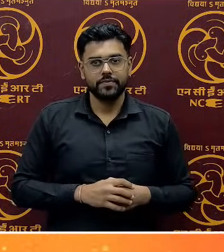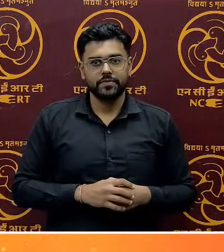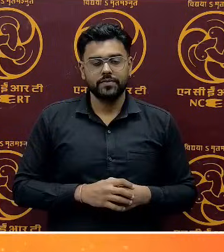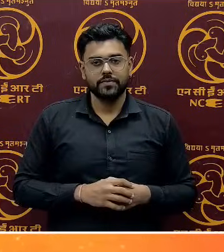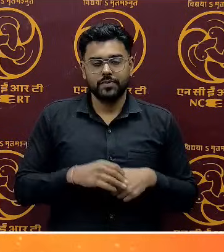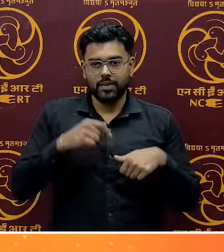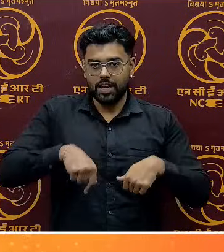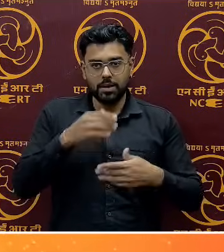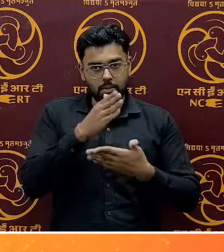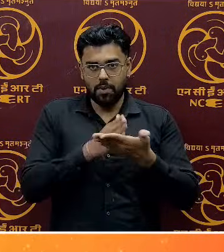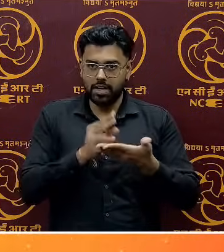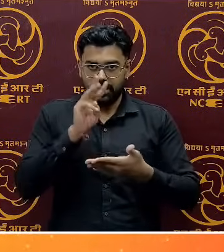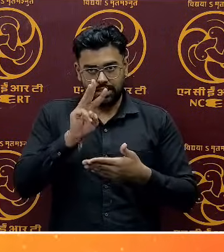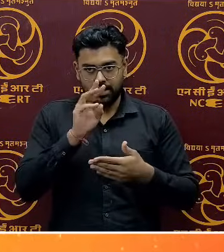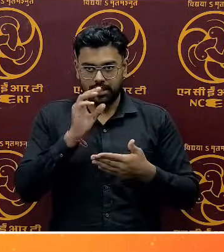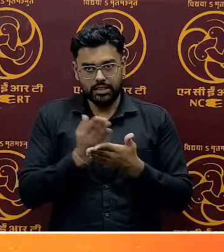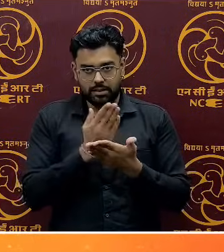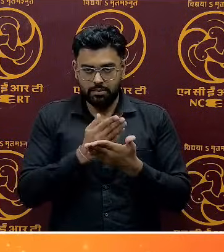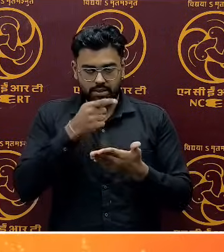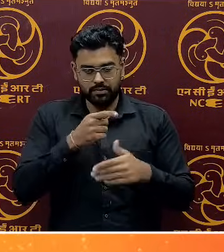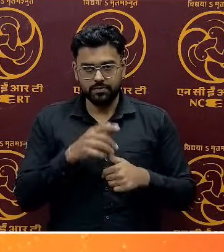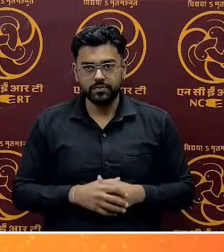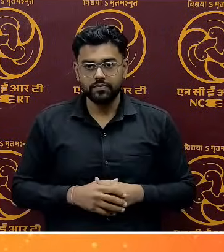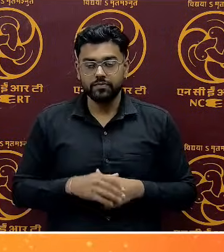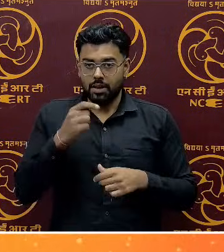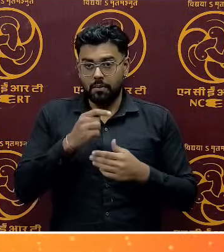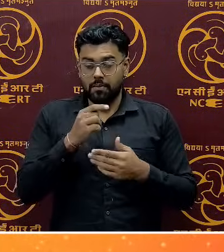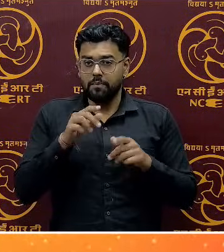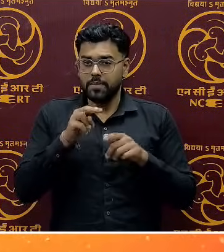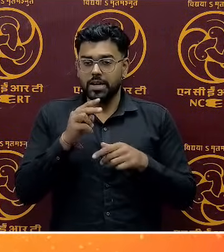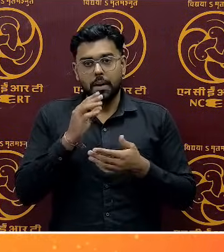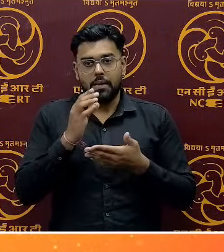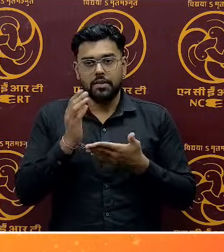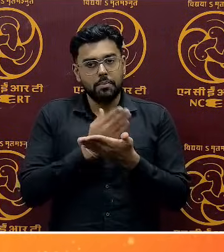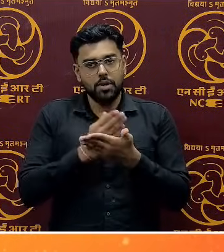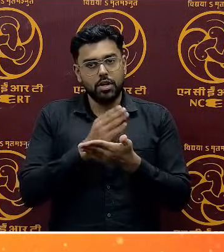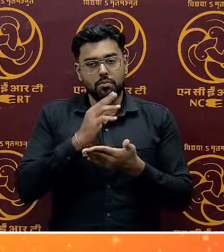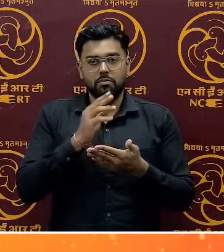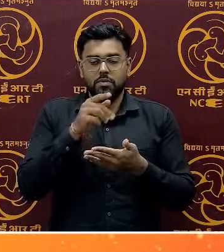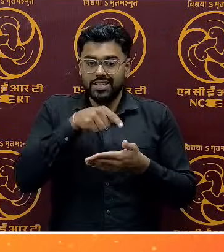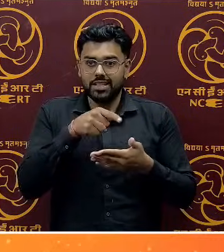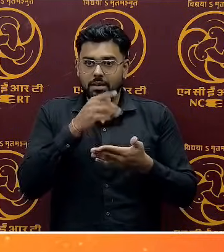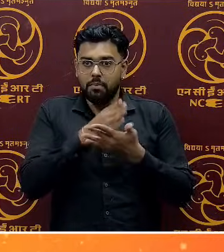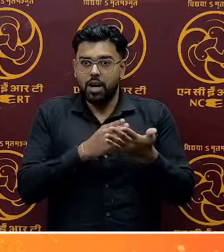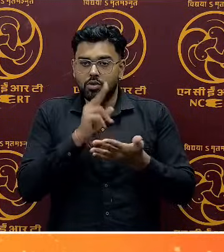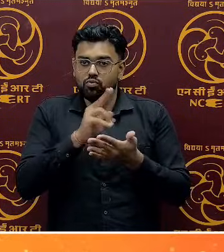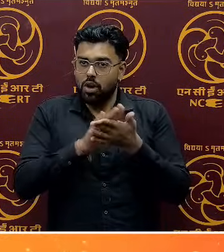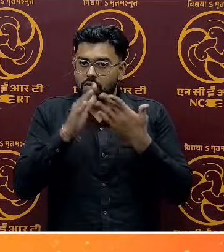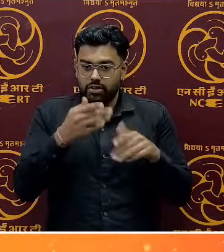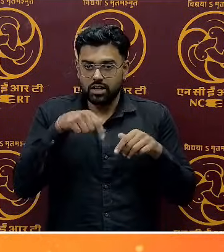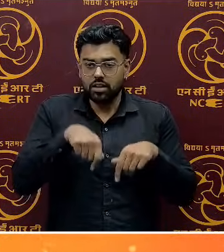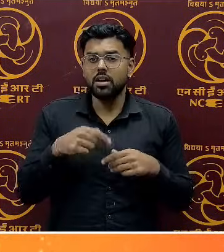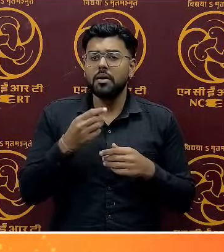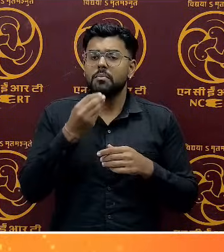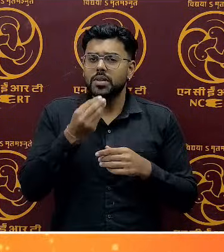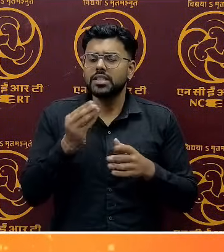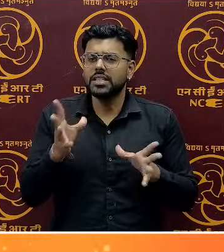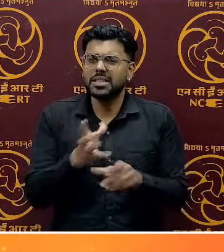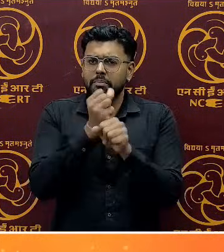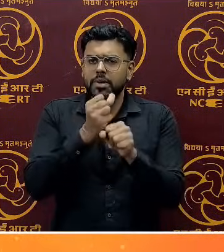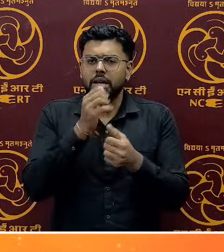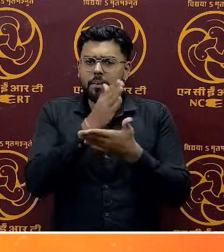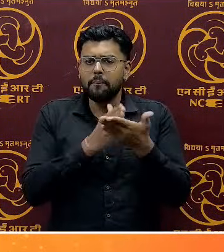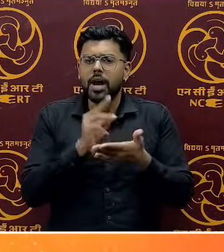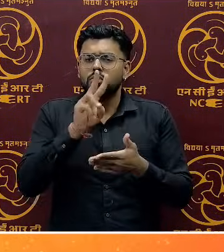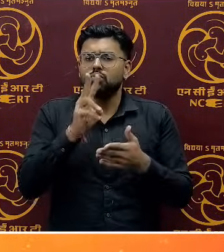is the third part of this chapter, which means we have already covered 2 parts of the same. So please tell us what all we have studied in those 2 parts and what